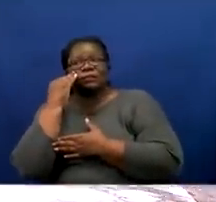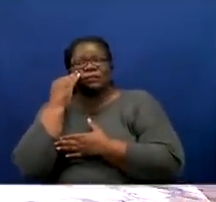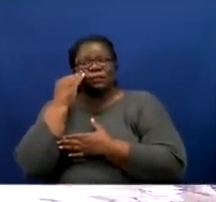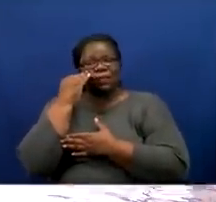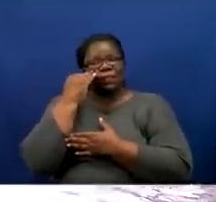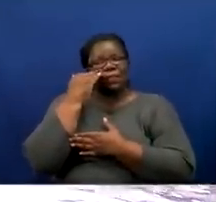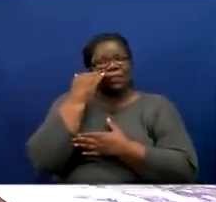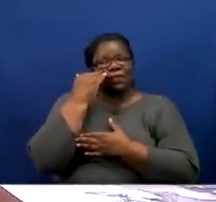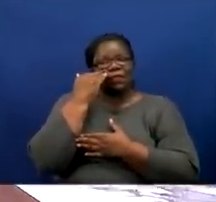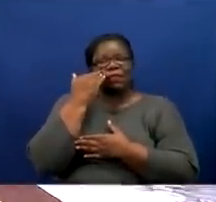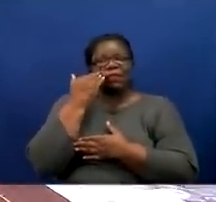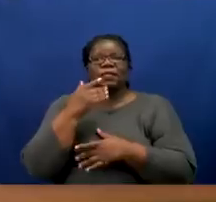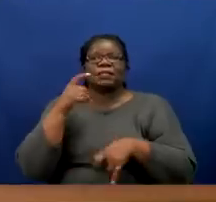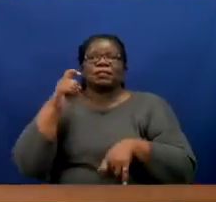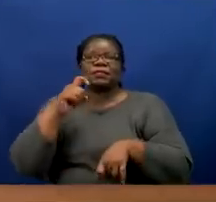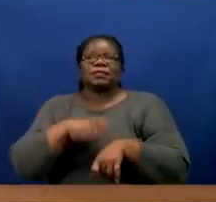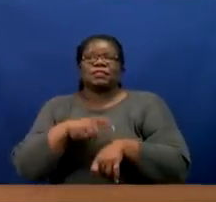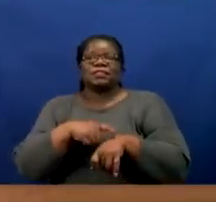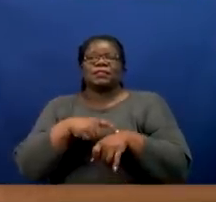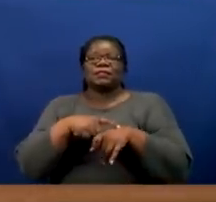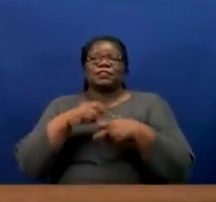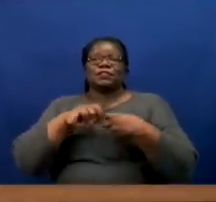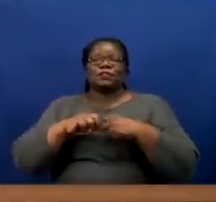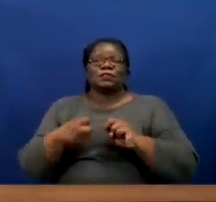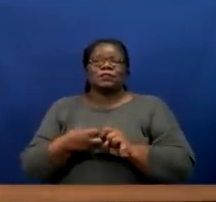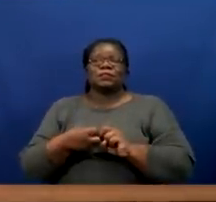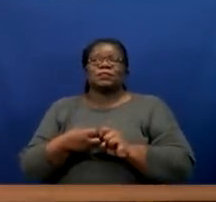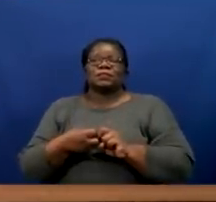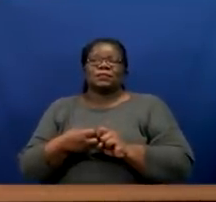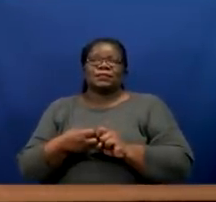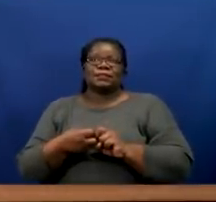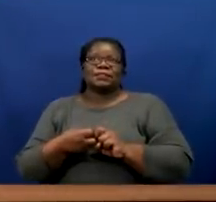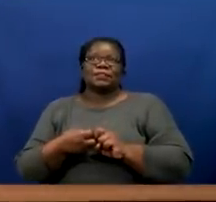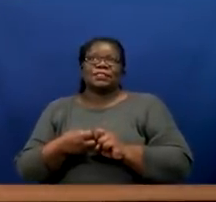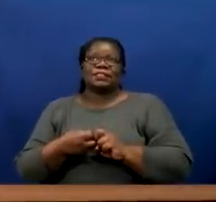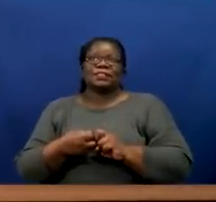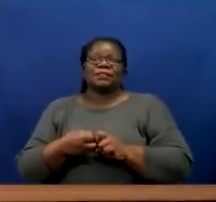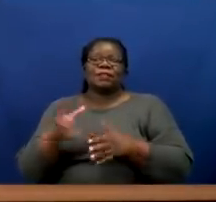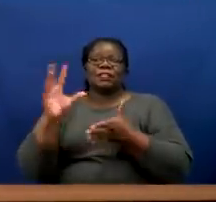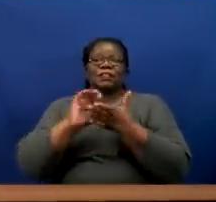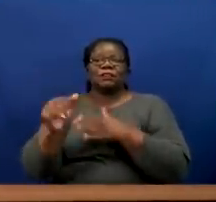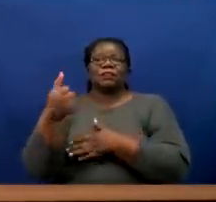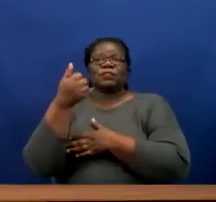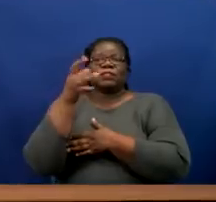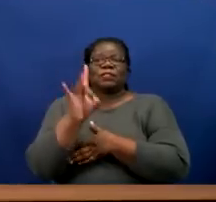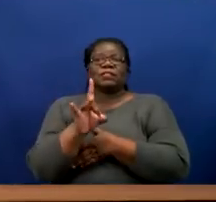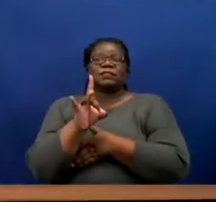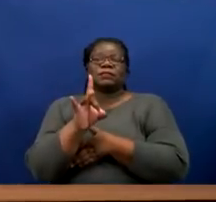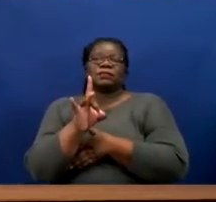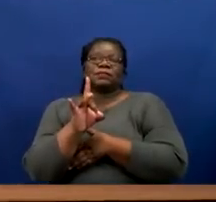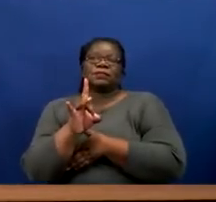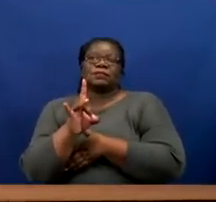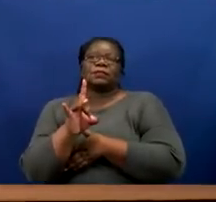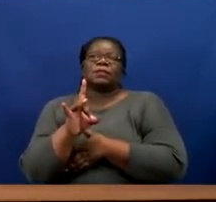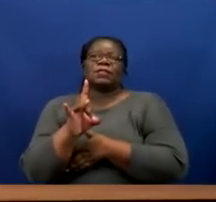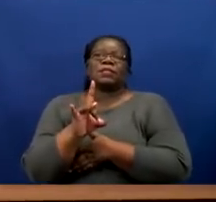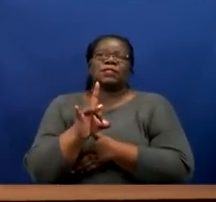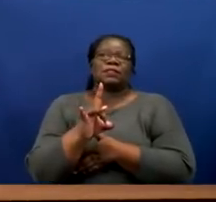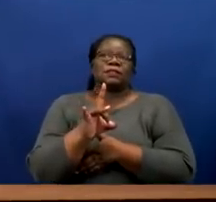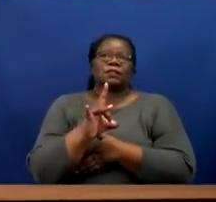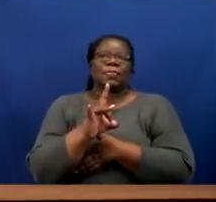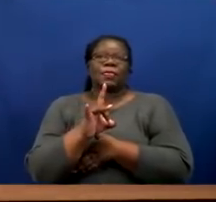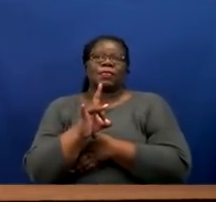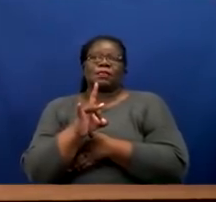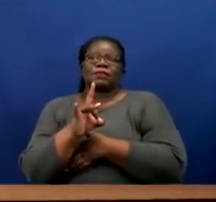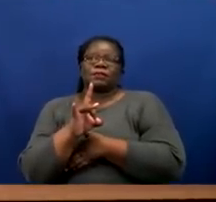your time of trouble? God says, I'm going to help you. And then when he gets to verse 18, he says, as long as you